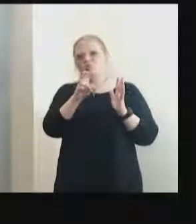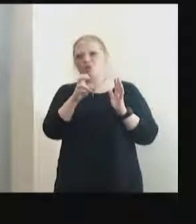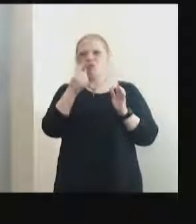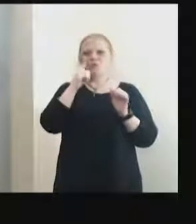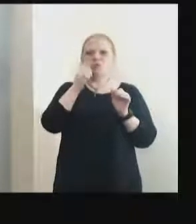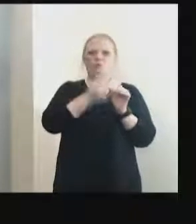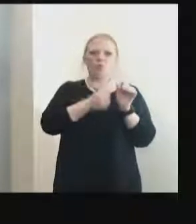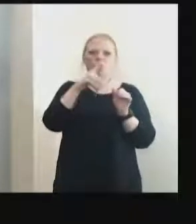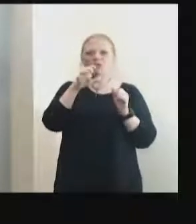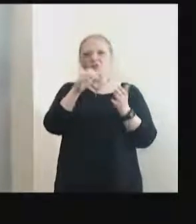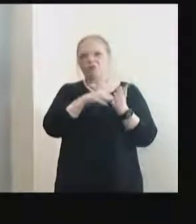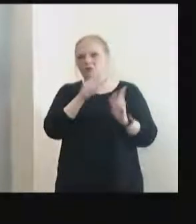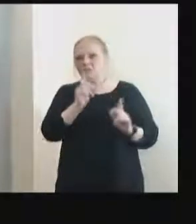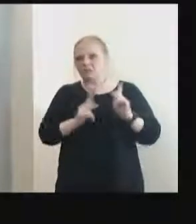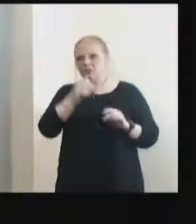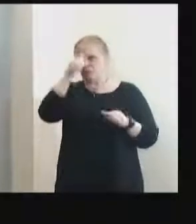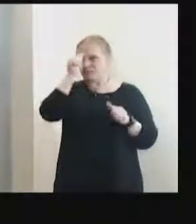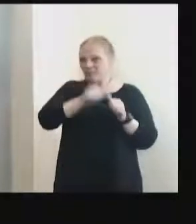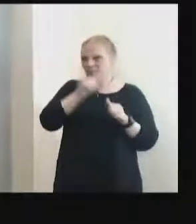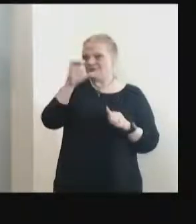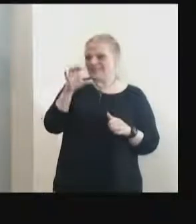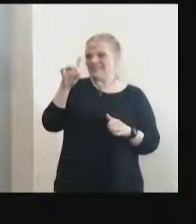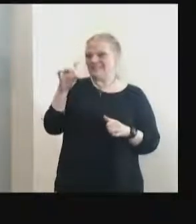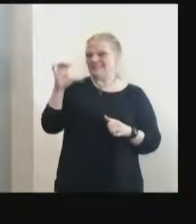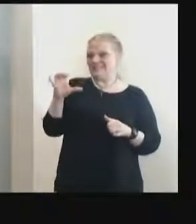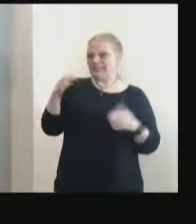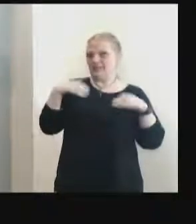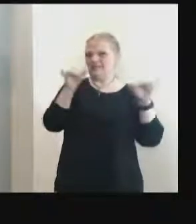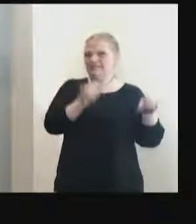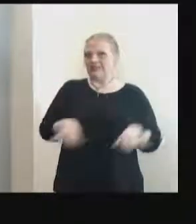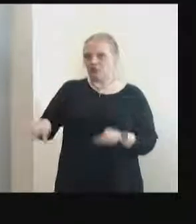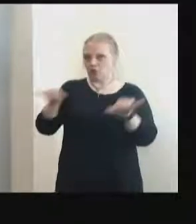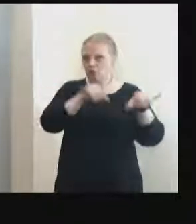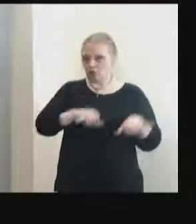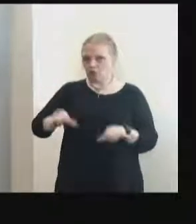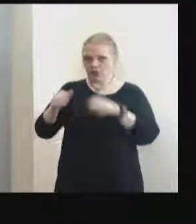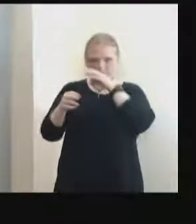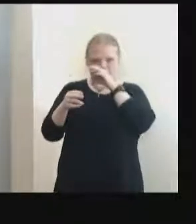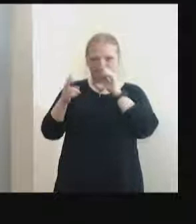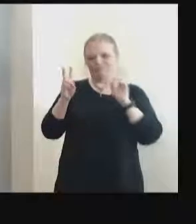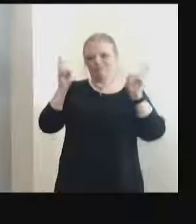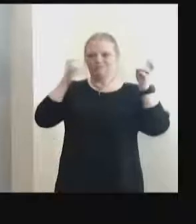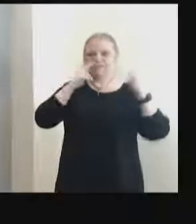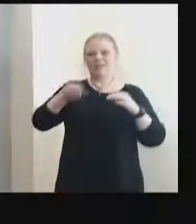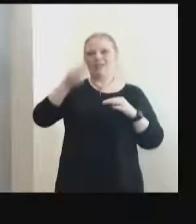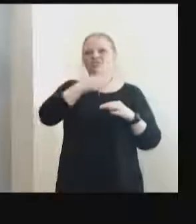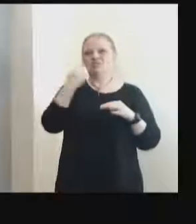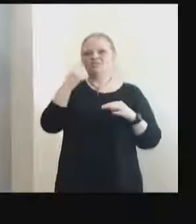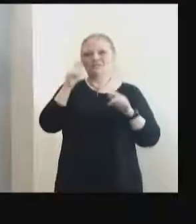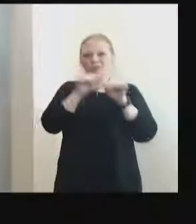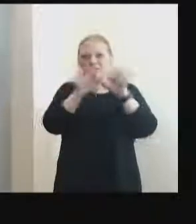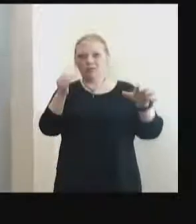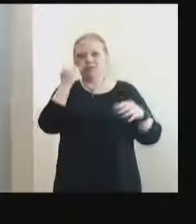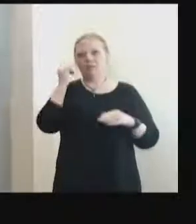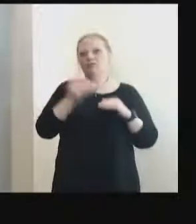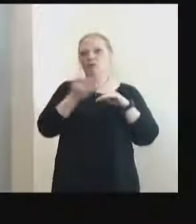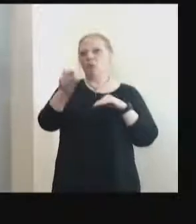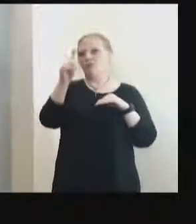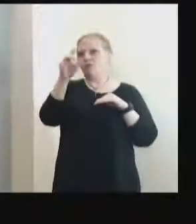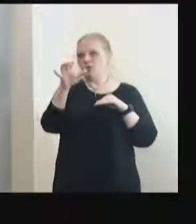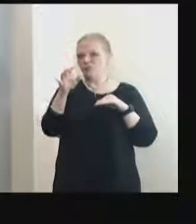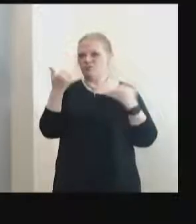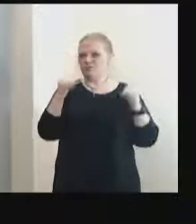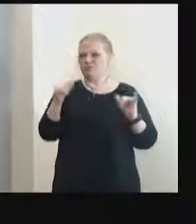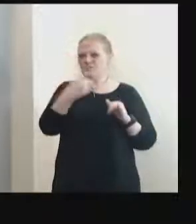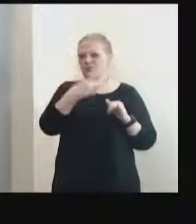100,000 people. Remember, the CDC has a standard of a high risk of transmission if it's 100 or more. So we're still